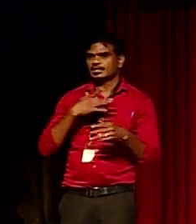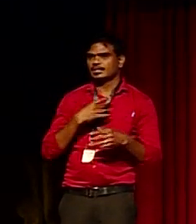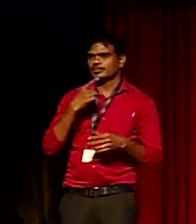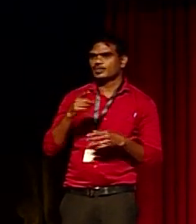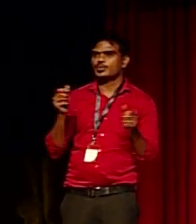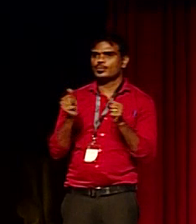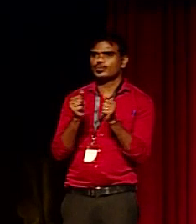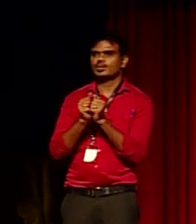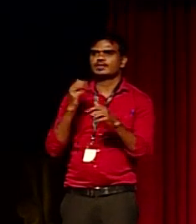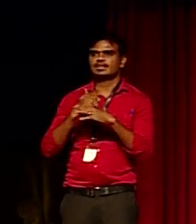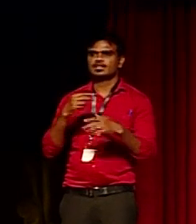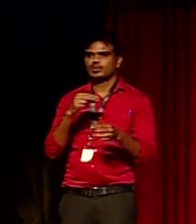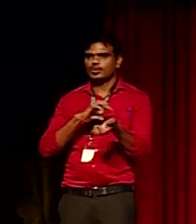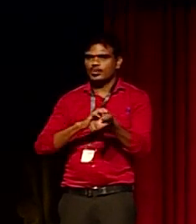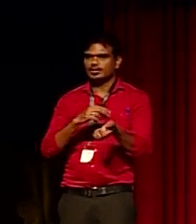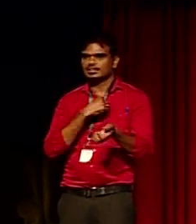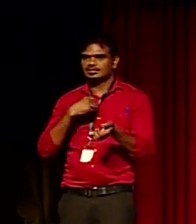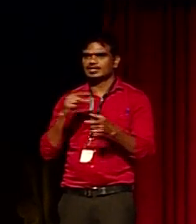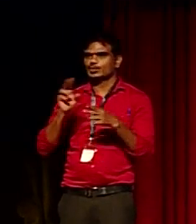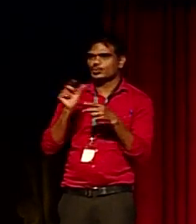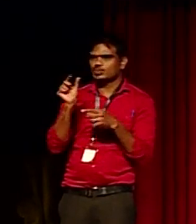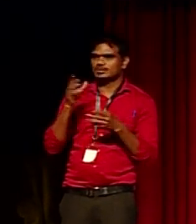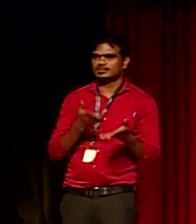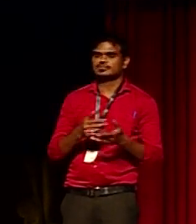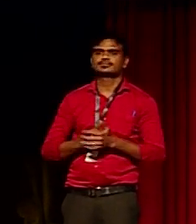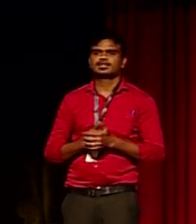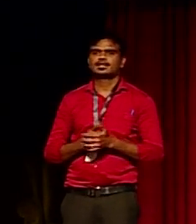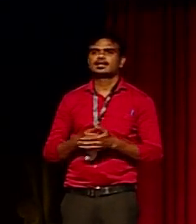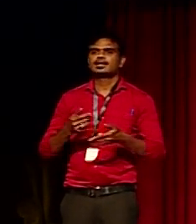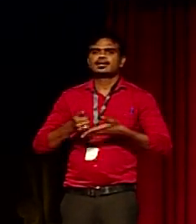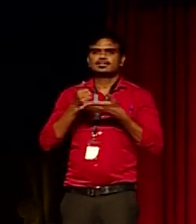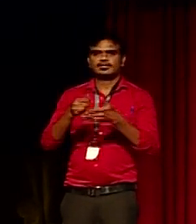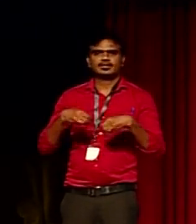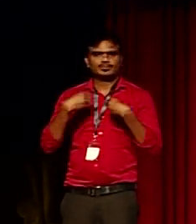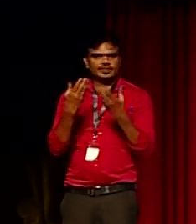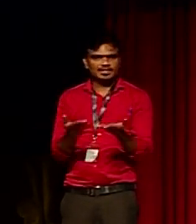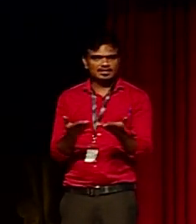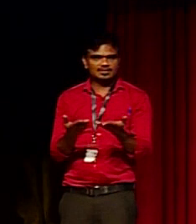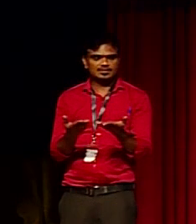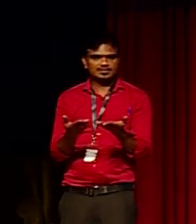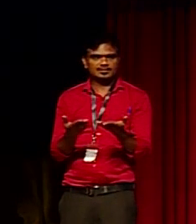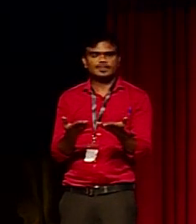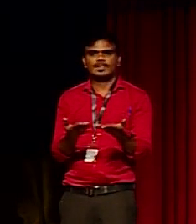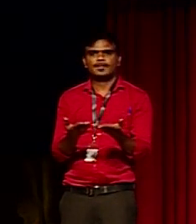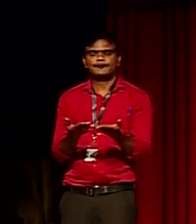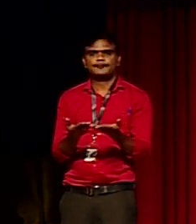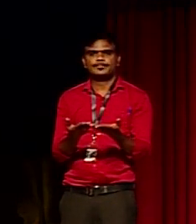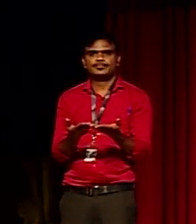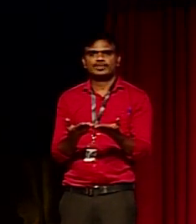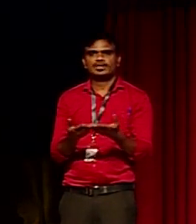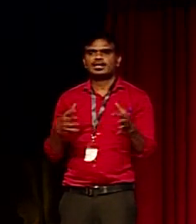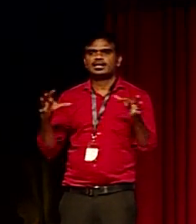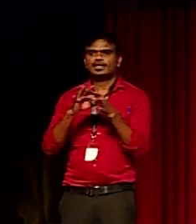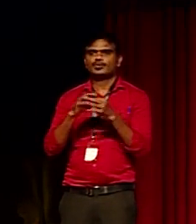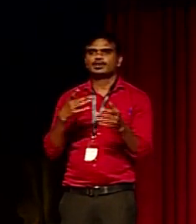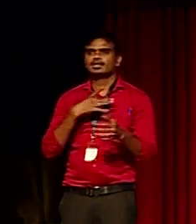to work with doctors, end users, service providers, be coherent